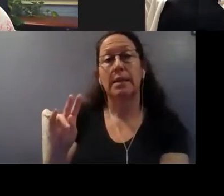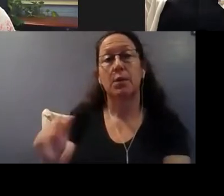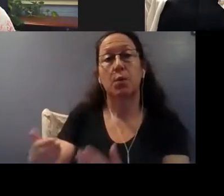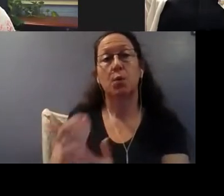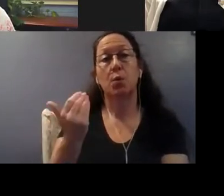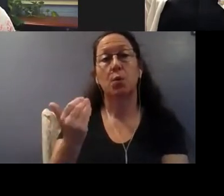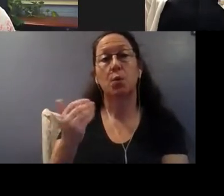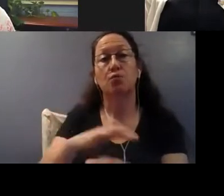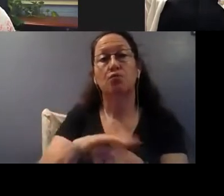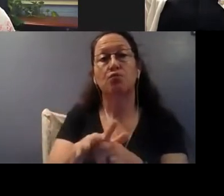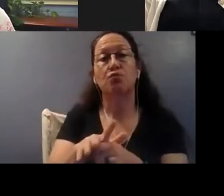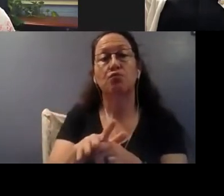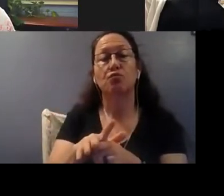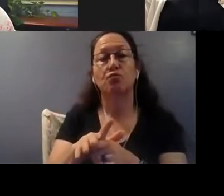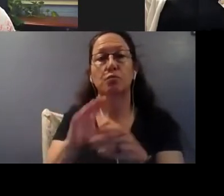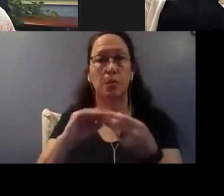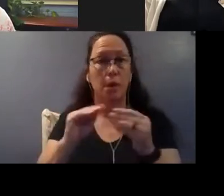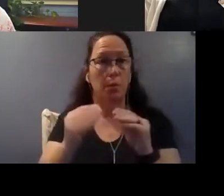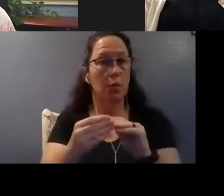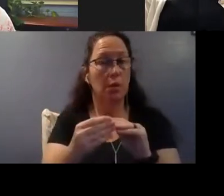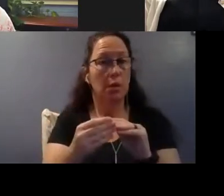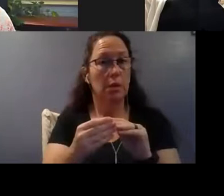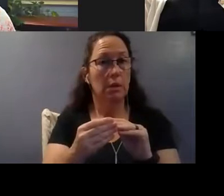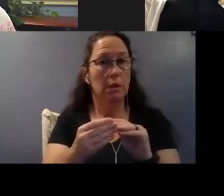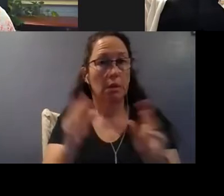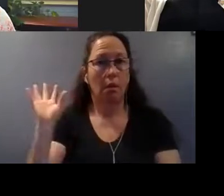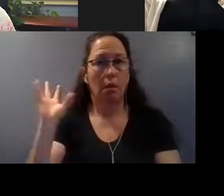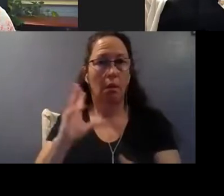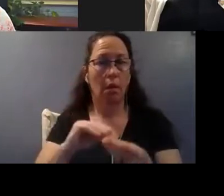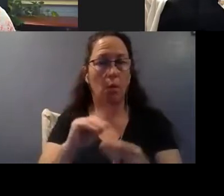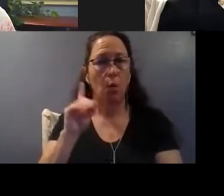new coronavirus cases, and that brings our total to